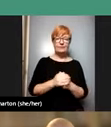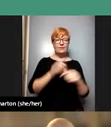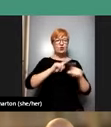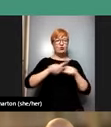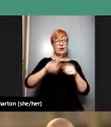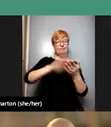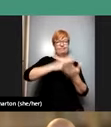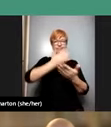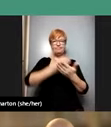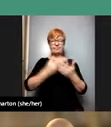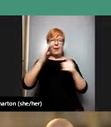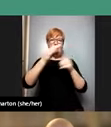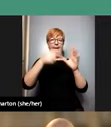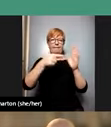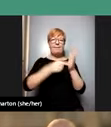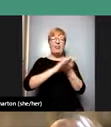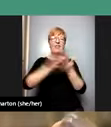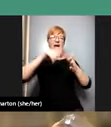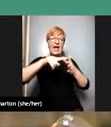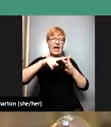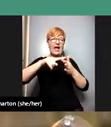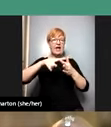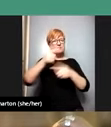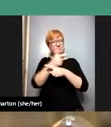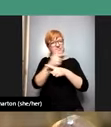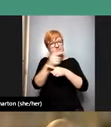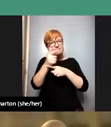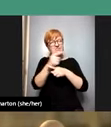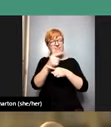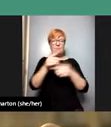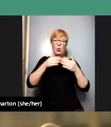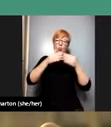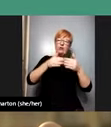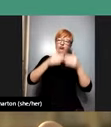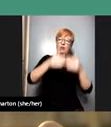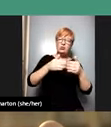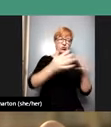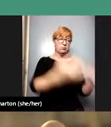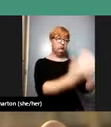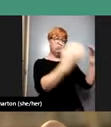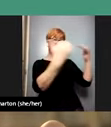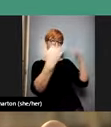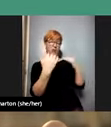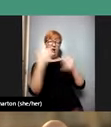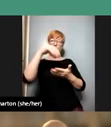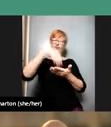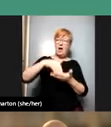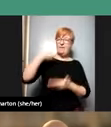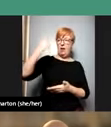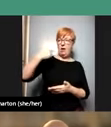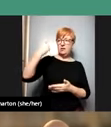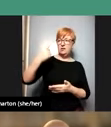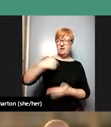the Windrush arriving. I mean, we can talk about this after, but yeah, I was kind of tired of seeing the